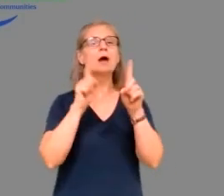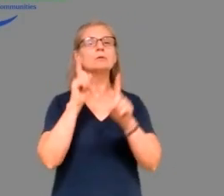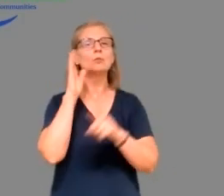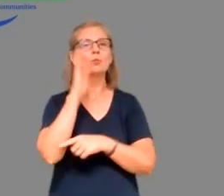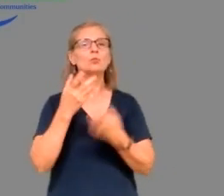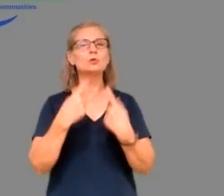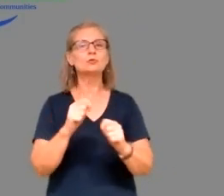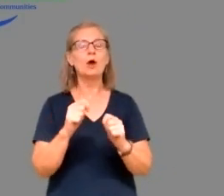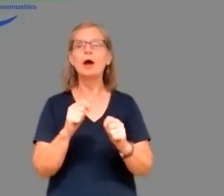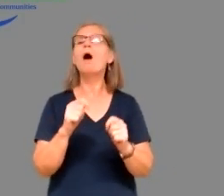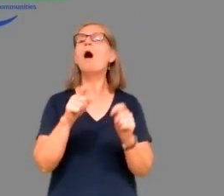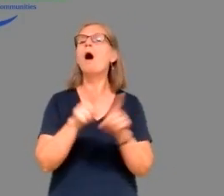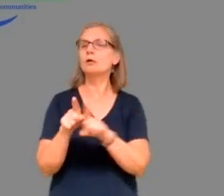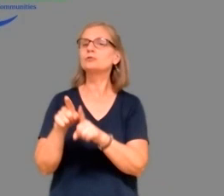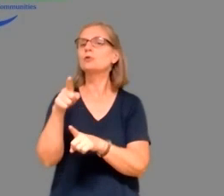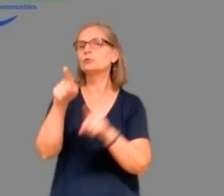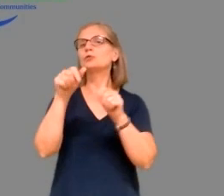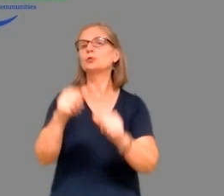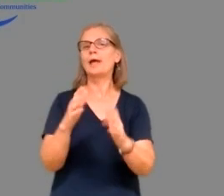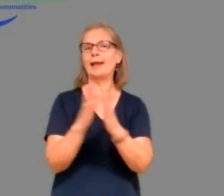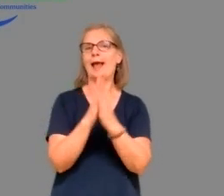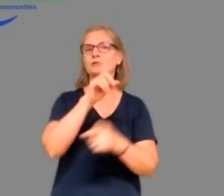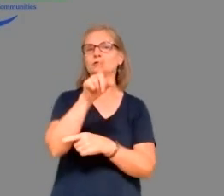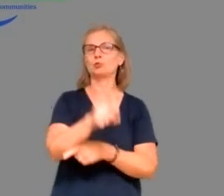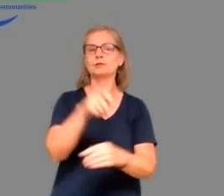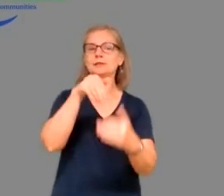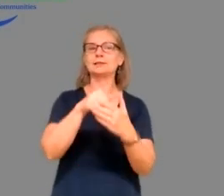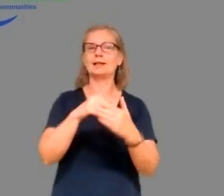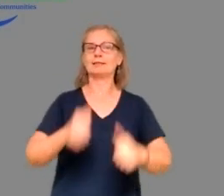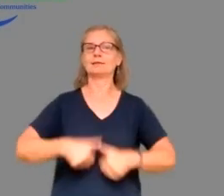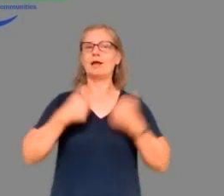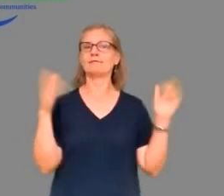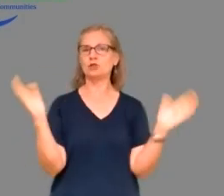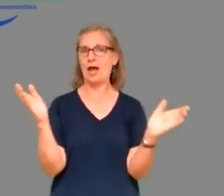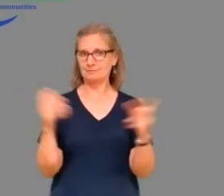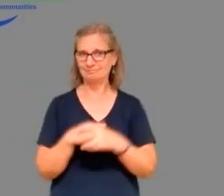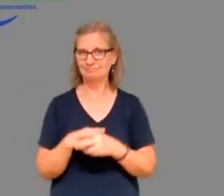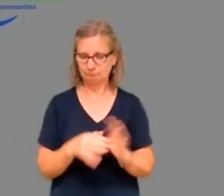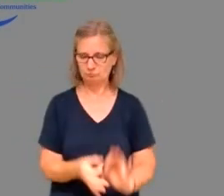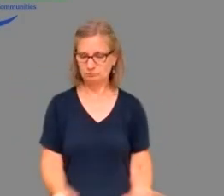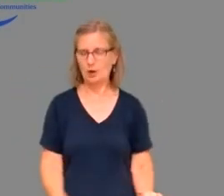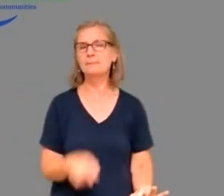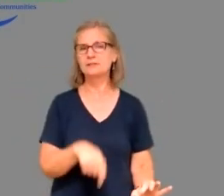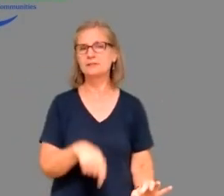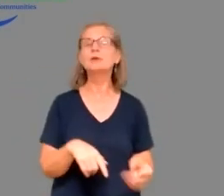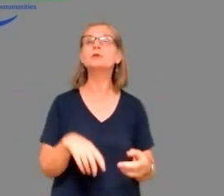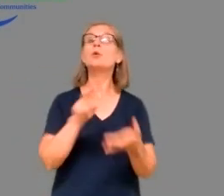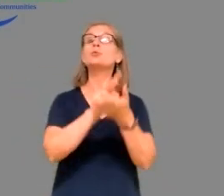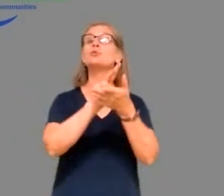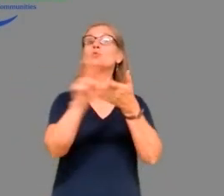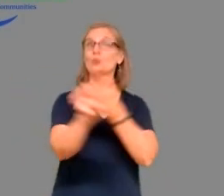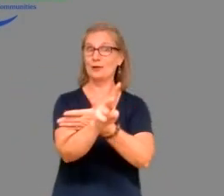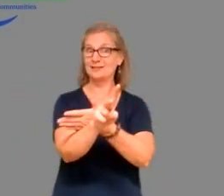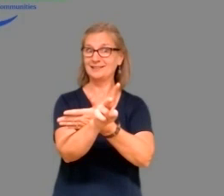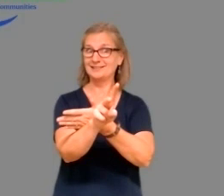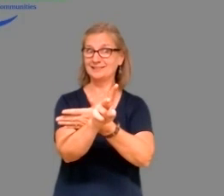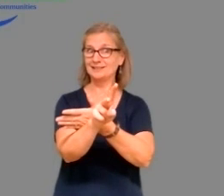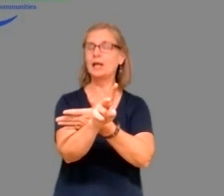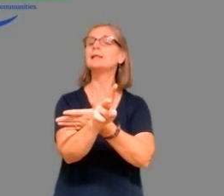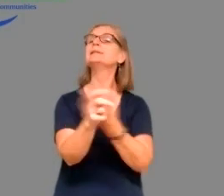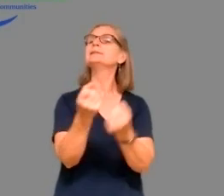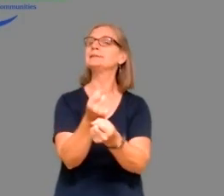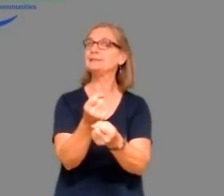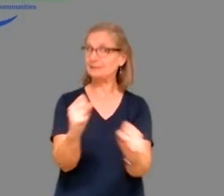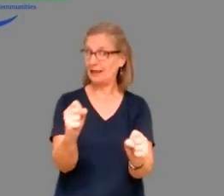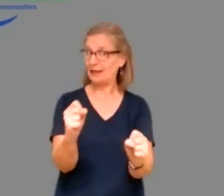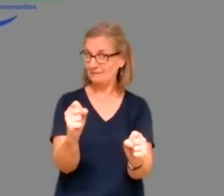ask questions in the live chat. So 2 weeks, everybody. We hope you have a safe 2 weeks. Hopefully when